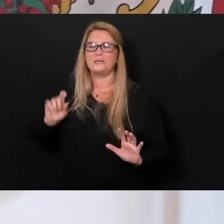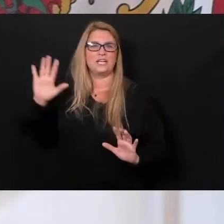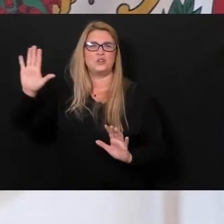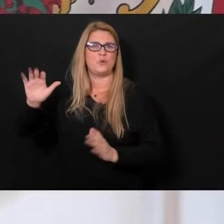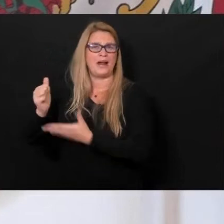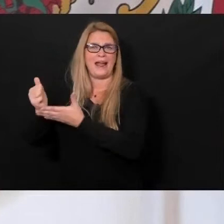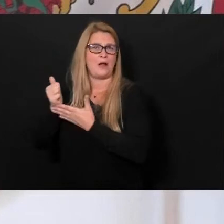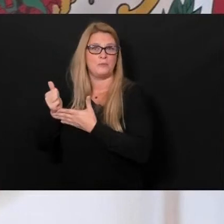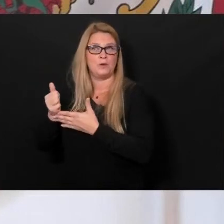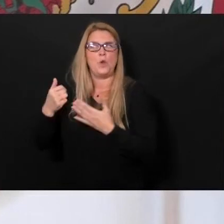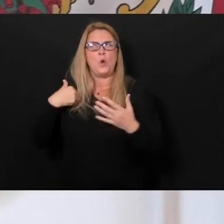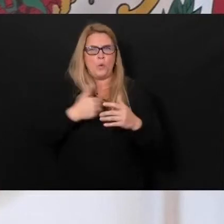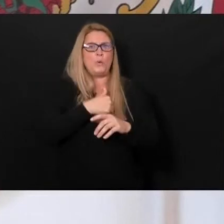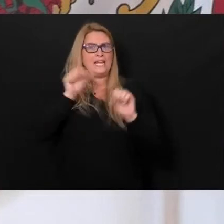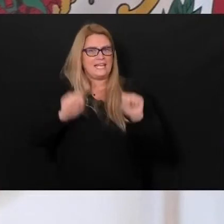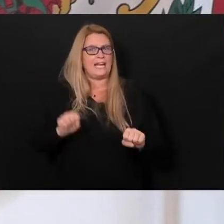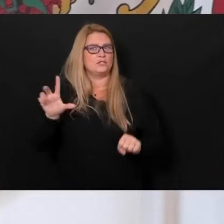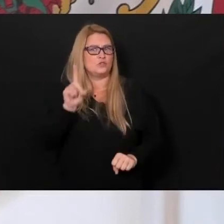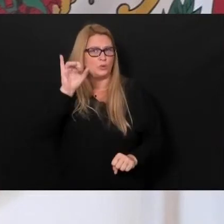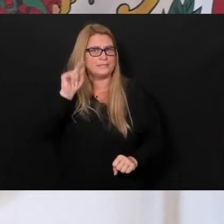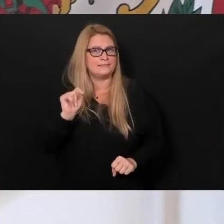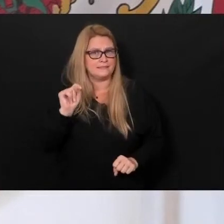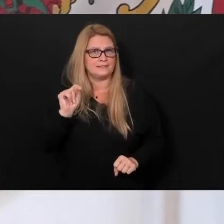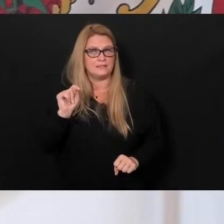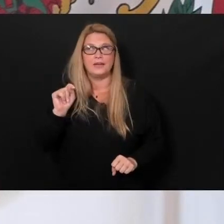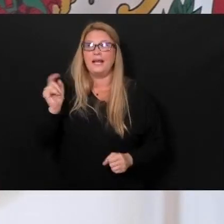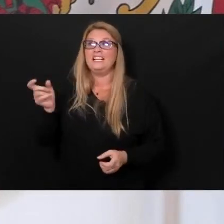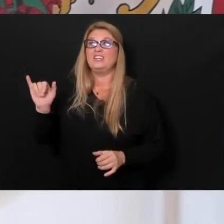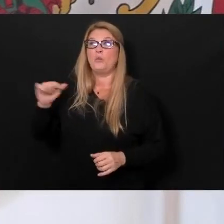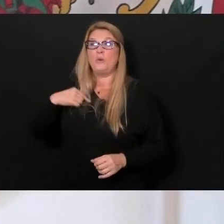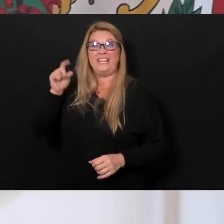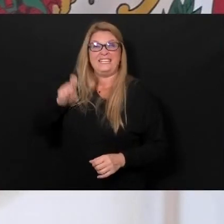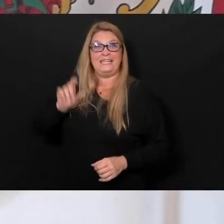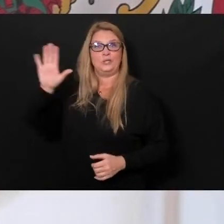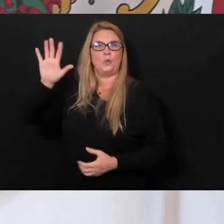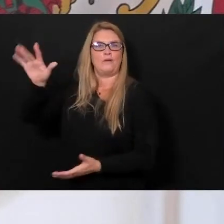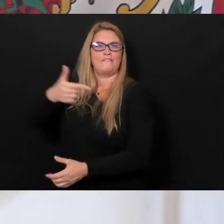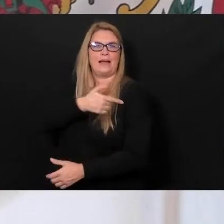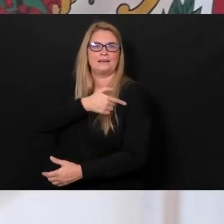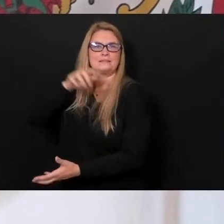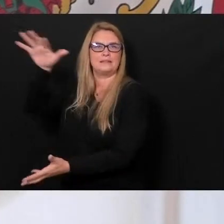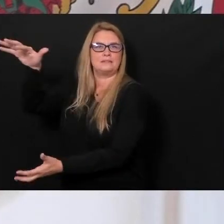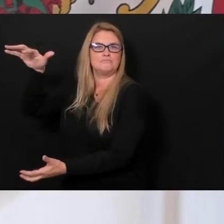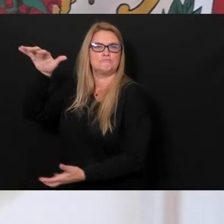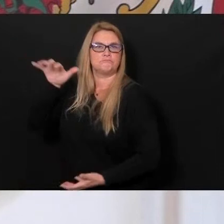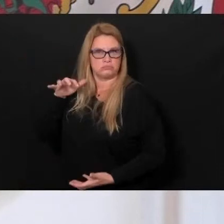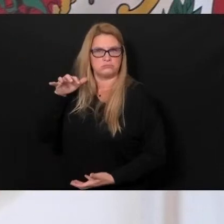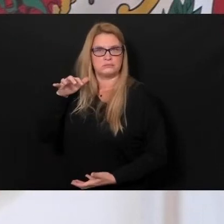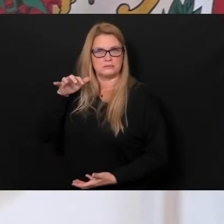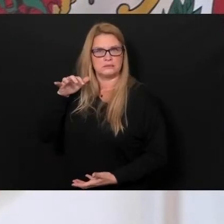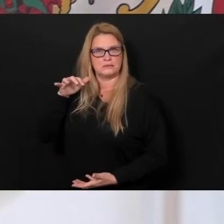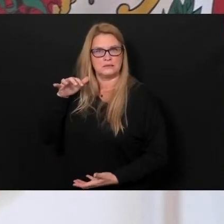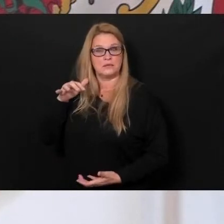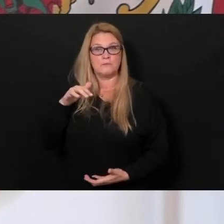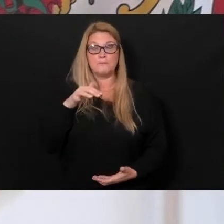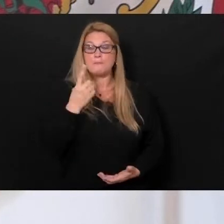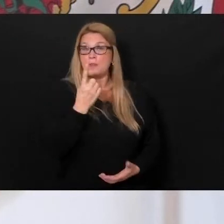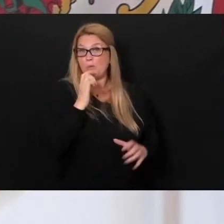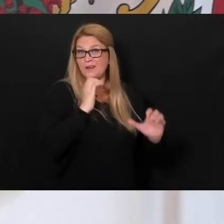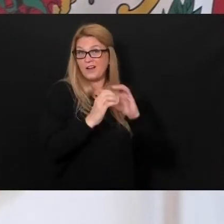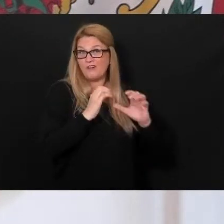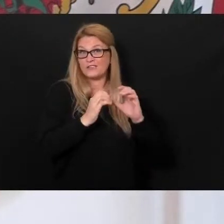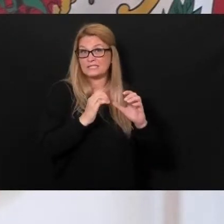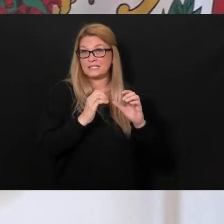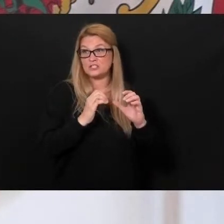We've got it. All you got to do is get us the vaccines. You know, for the one conversation that I had with